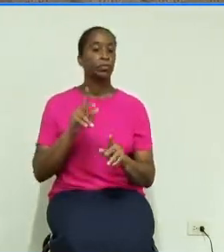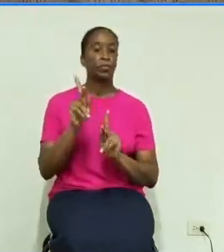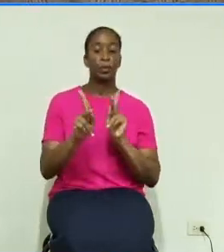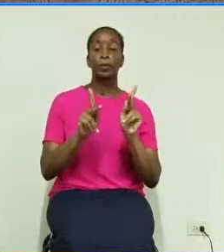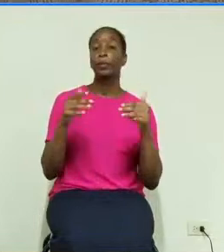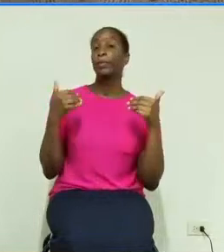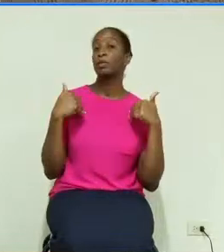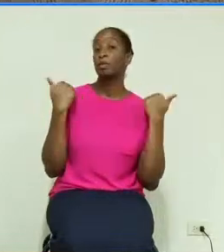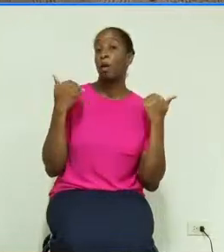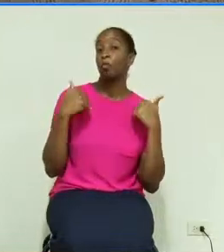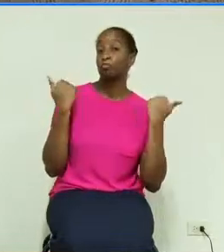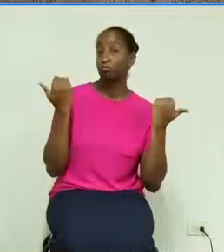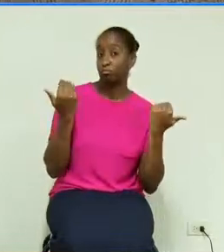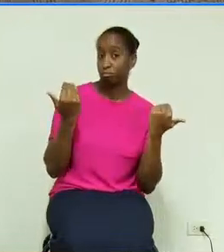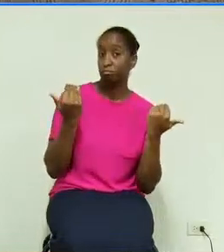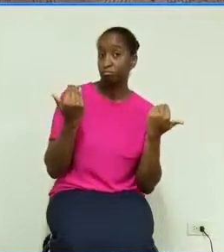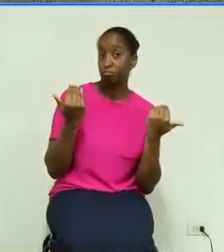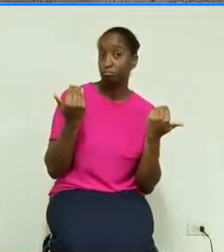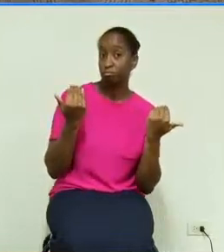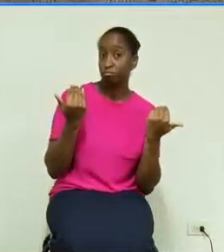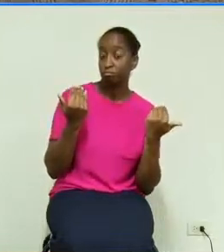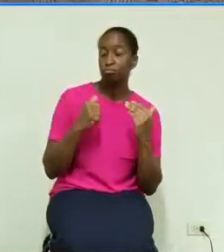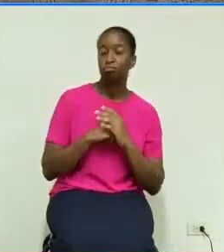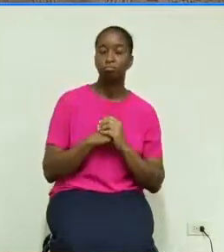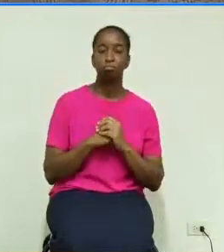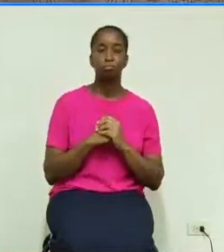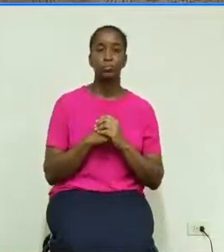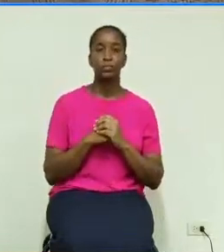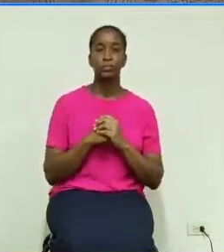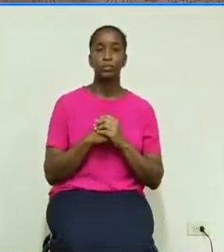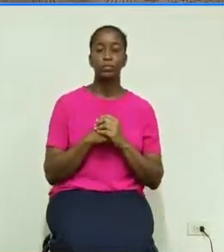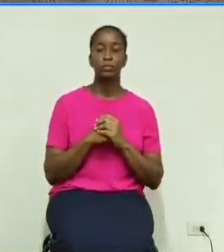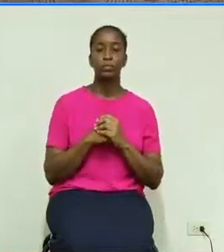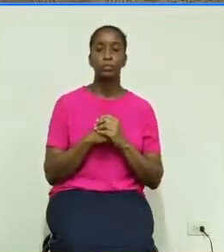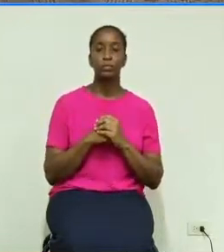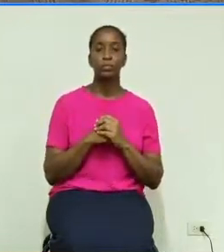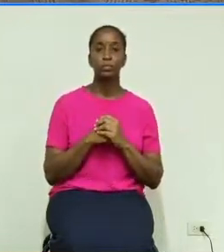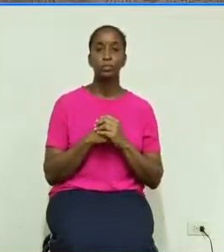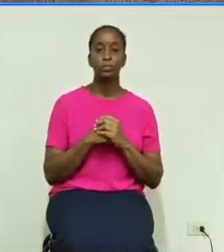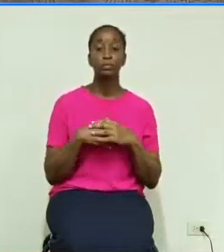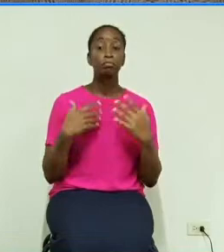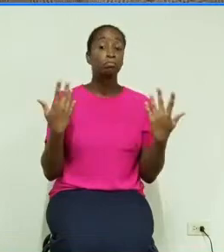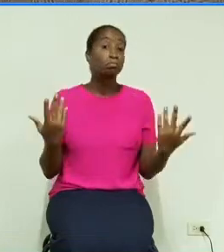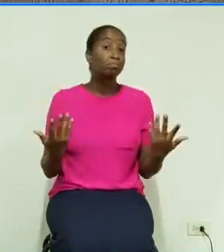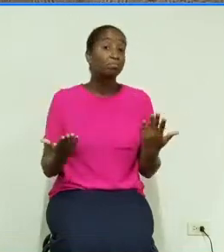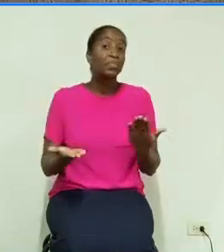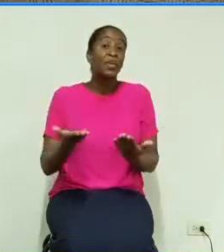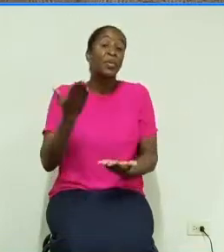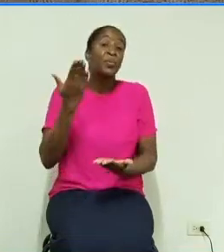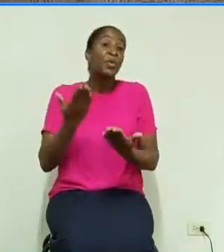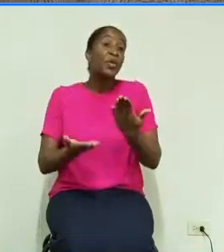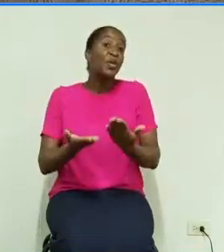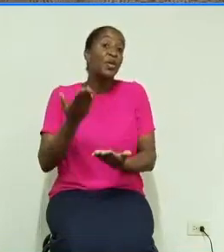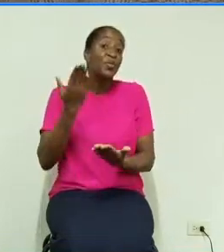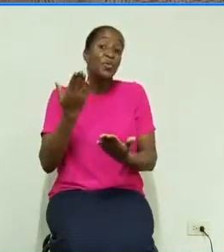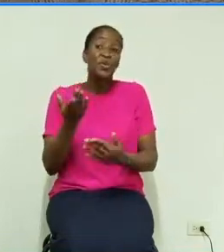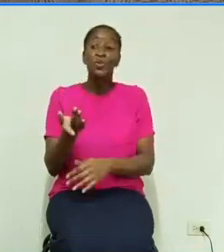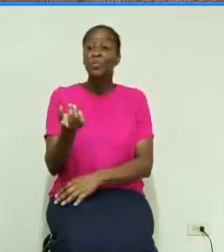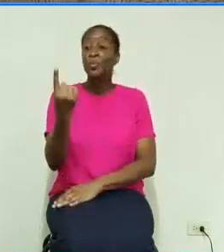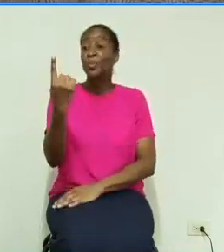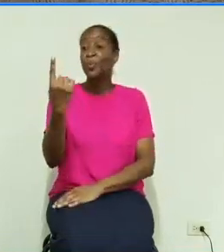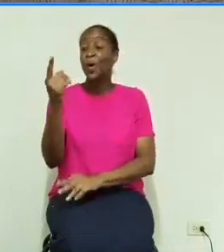those interests might be found in one and the same person. So that you might